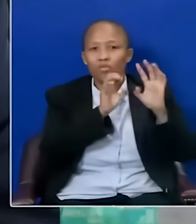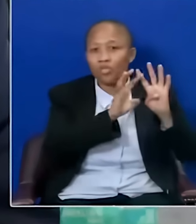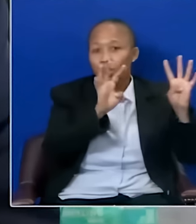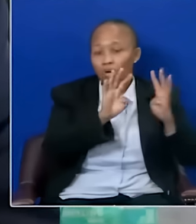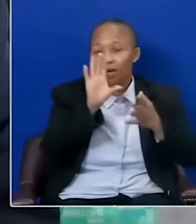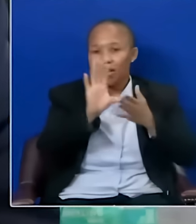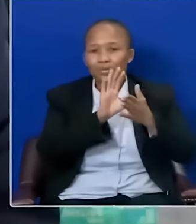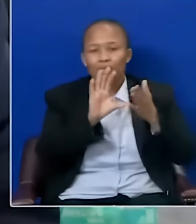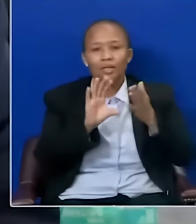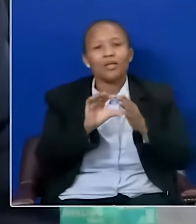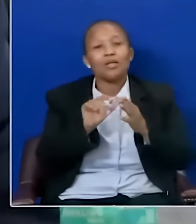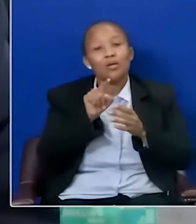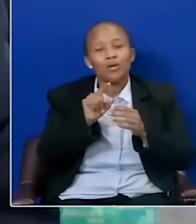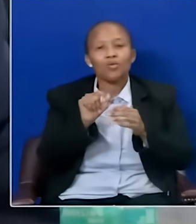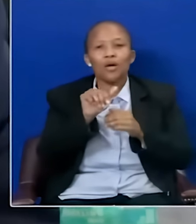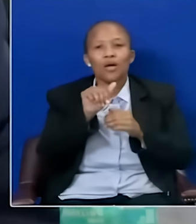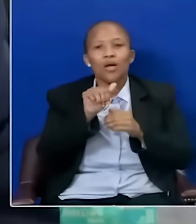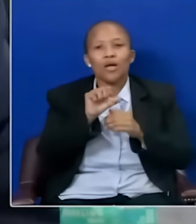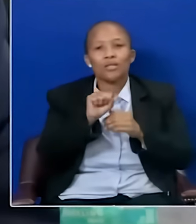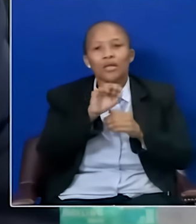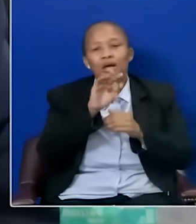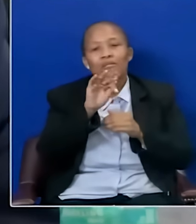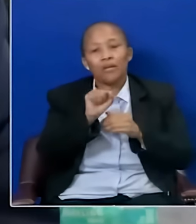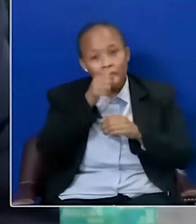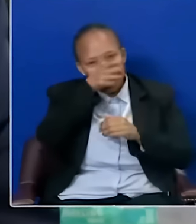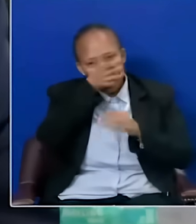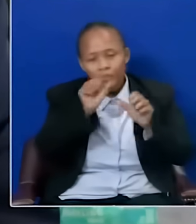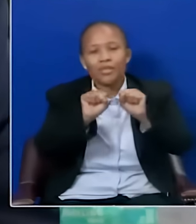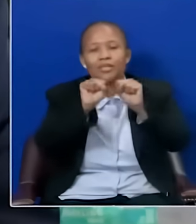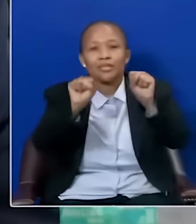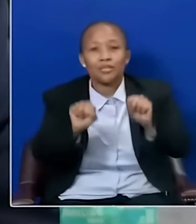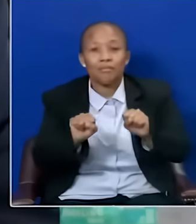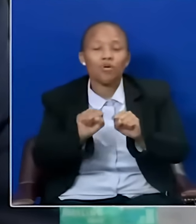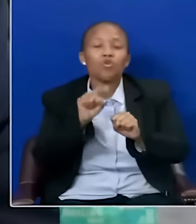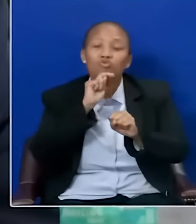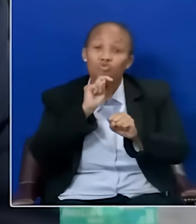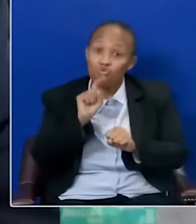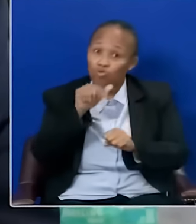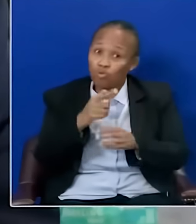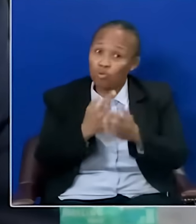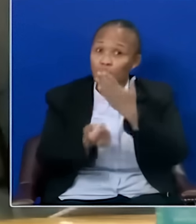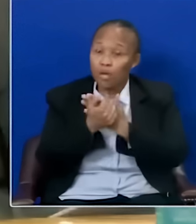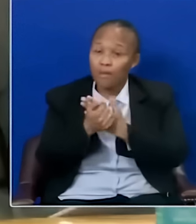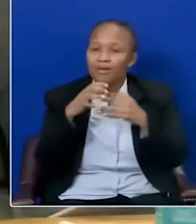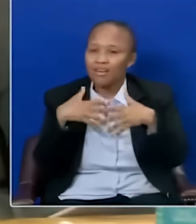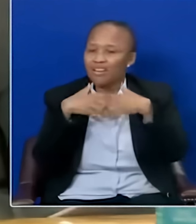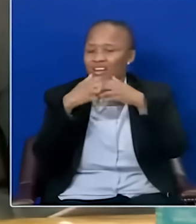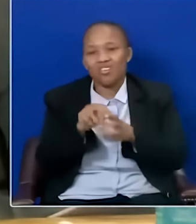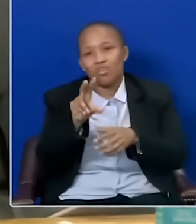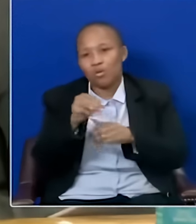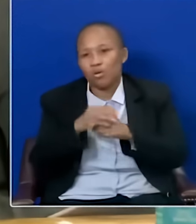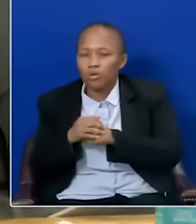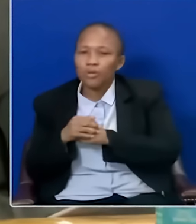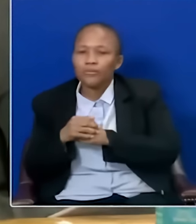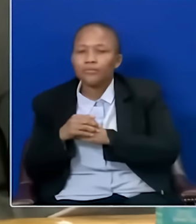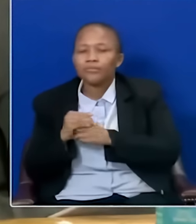which was not supposed to have been created in the first place. And if you can just explain that, why wasn't this